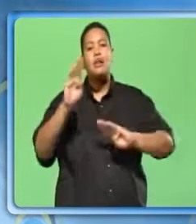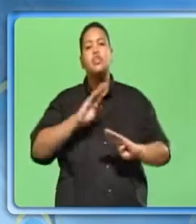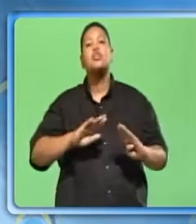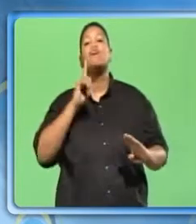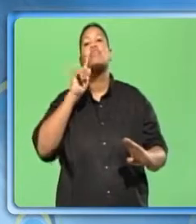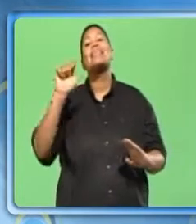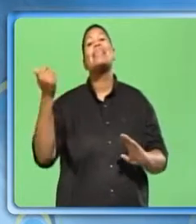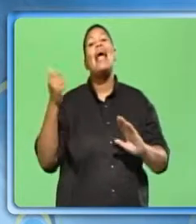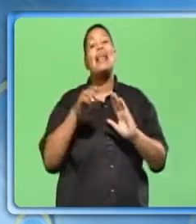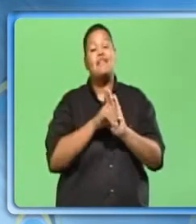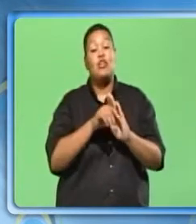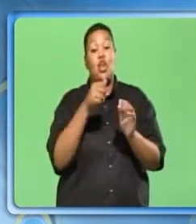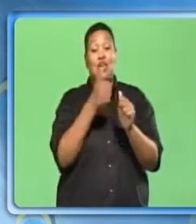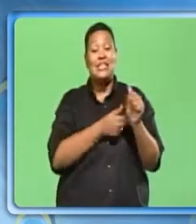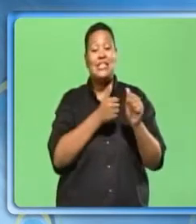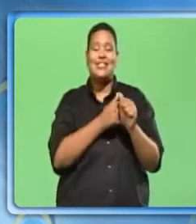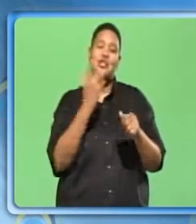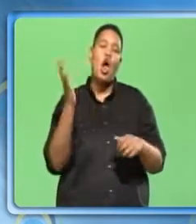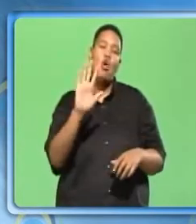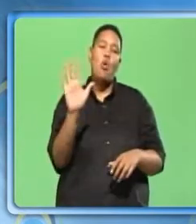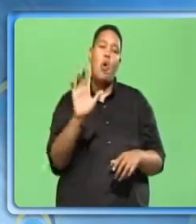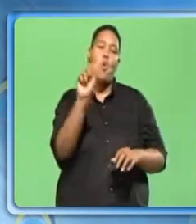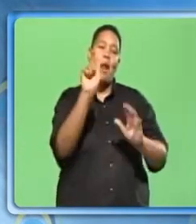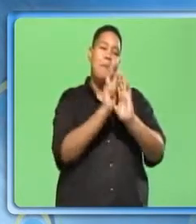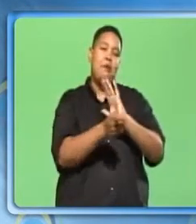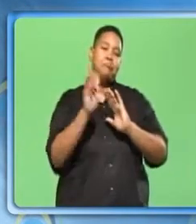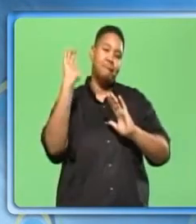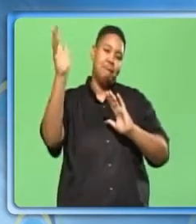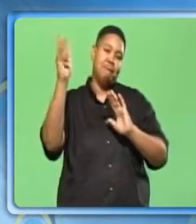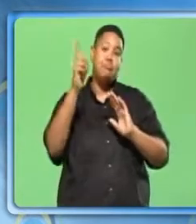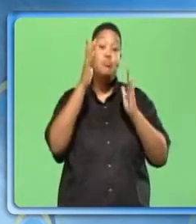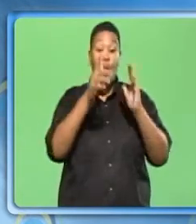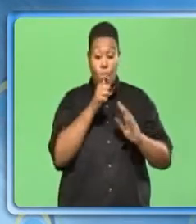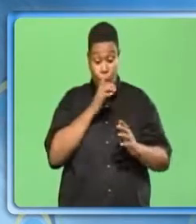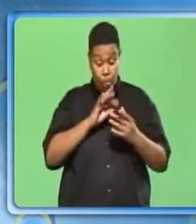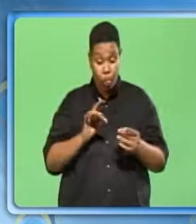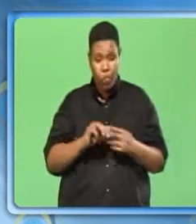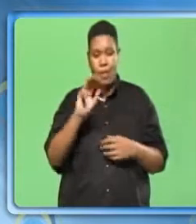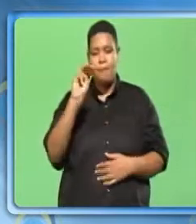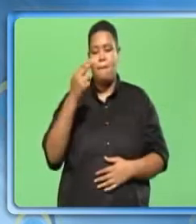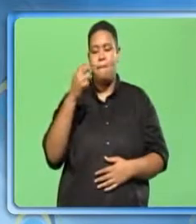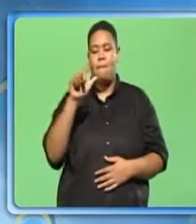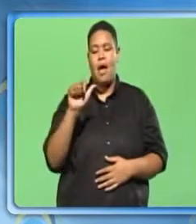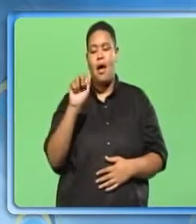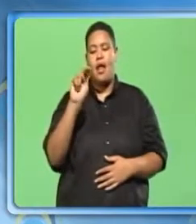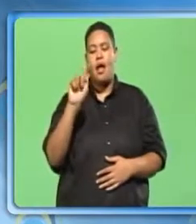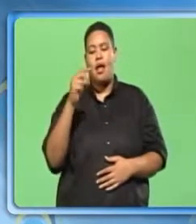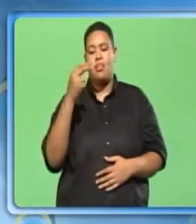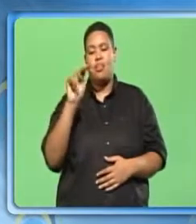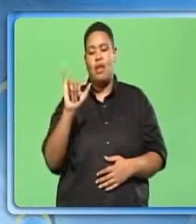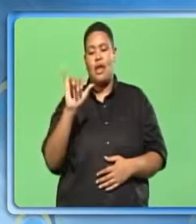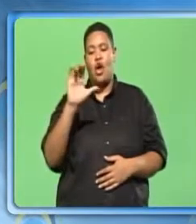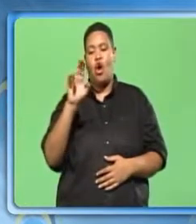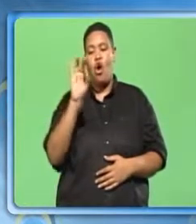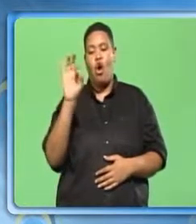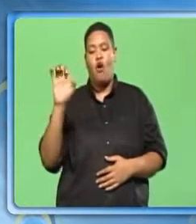10 videos, each lasting 20 minutes. Your narrator, Dr. Anthony.